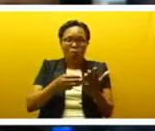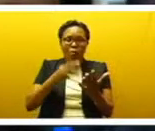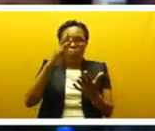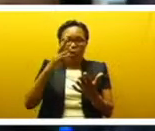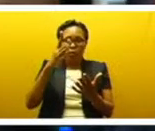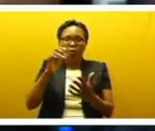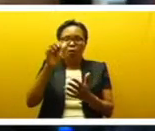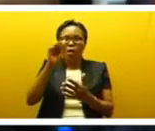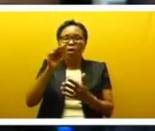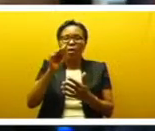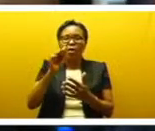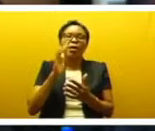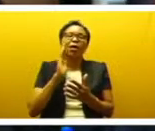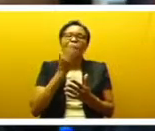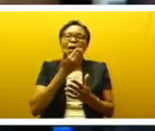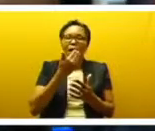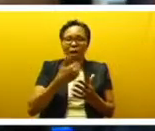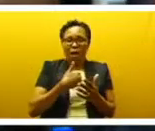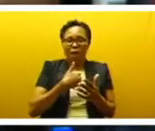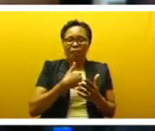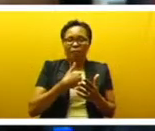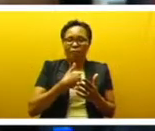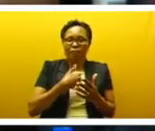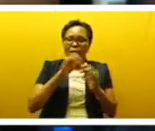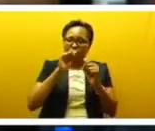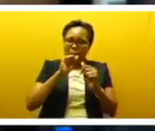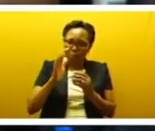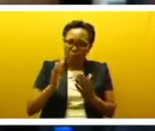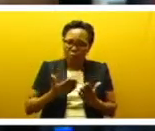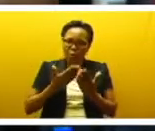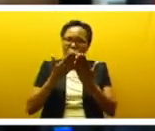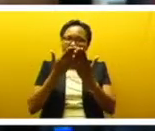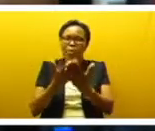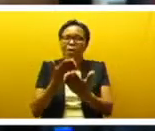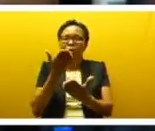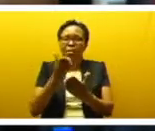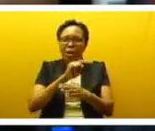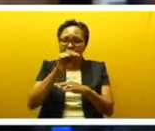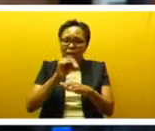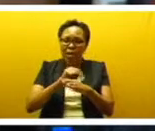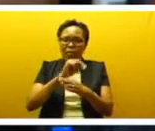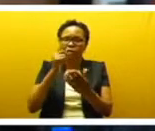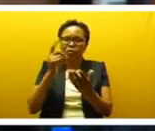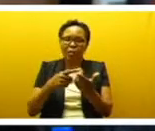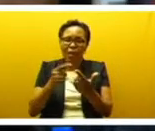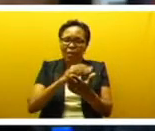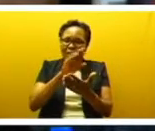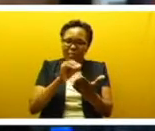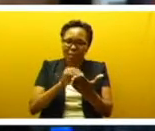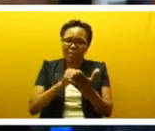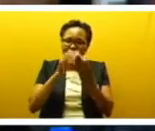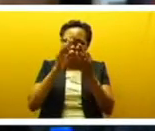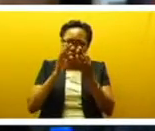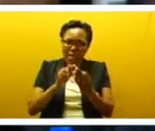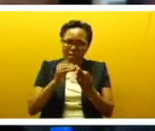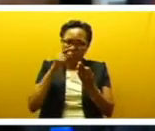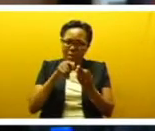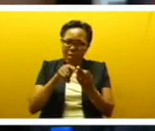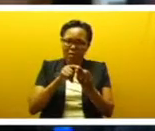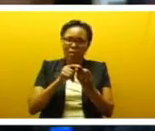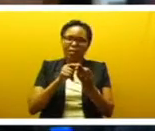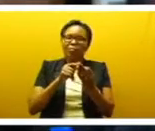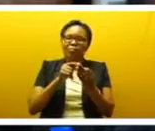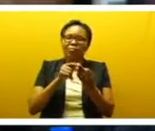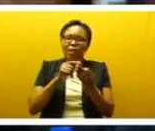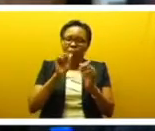form that should have appeared at the National Tallying Center if transmitted in one transaction as a